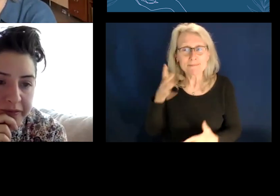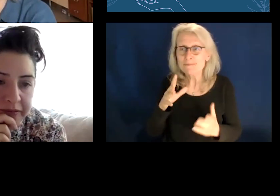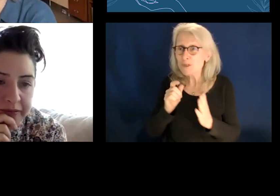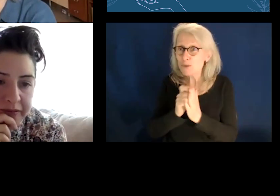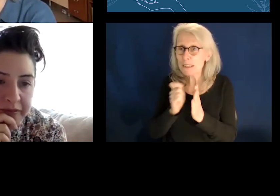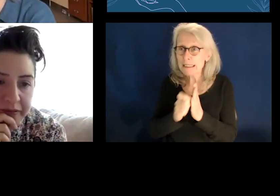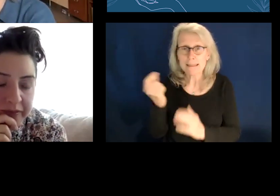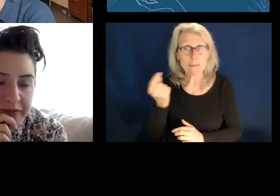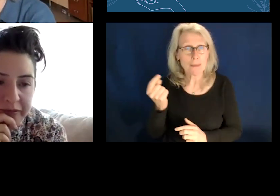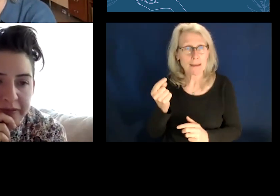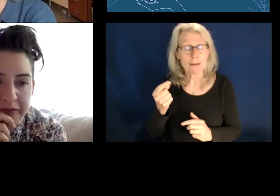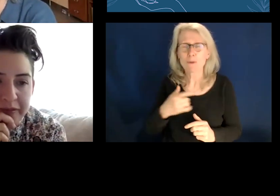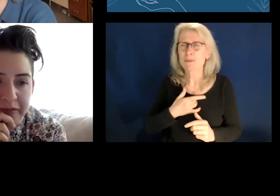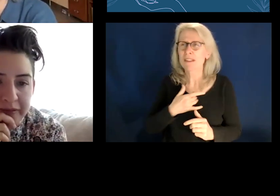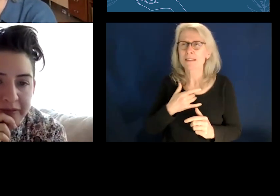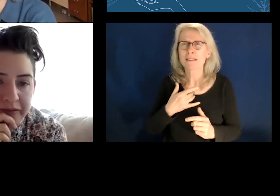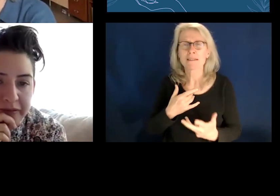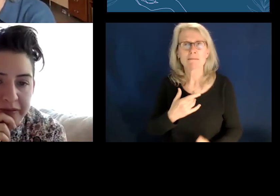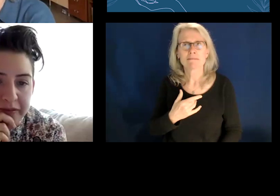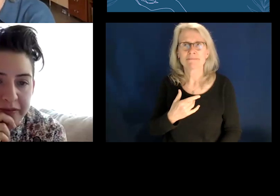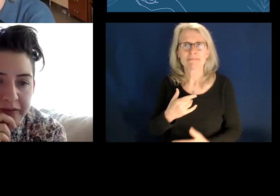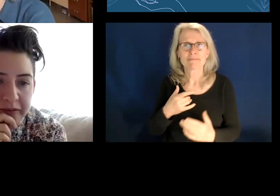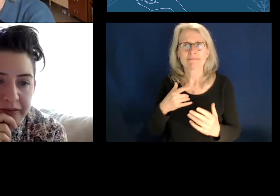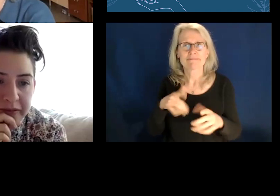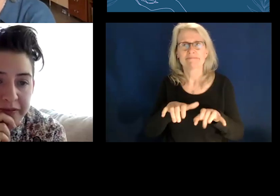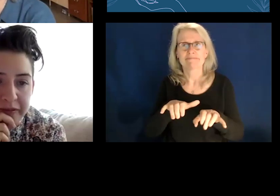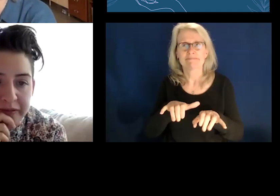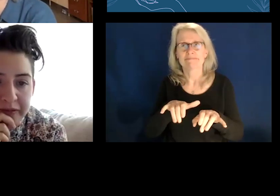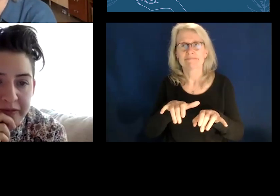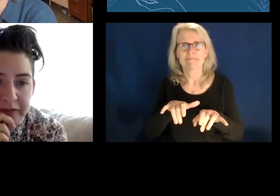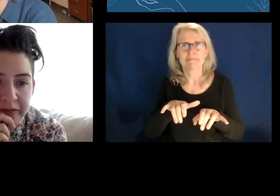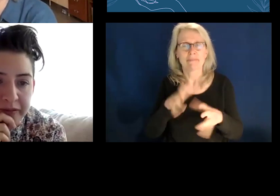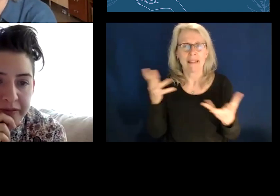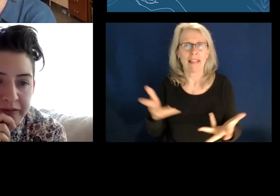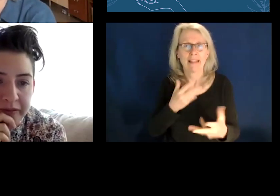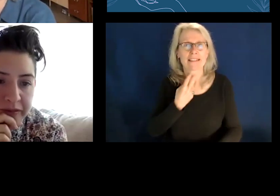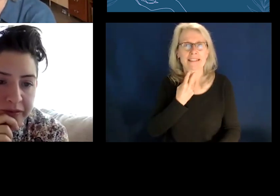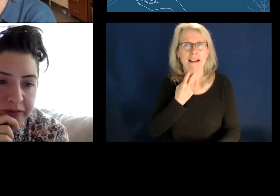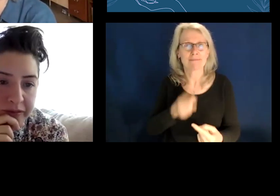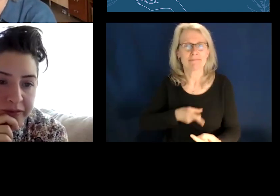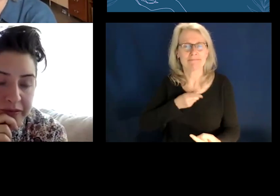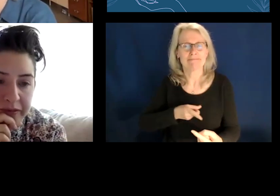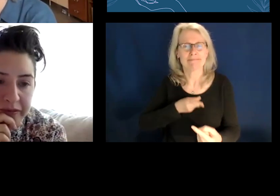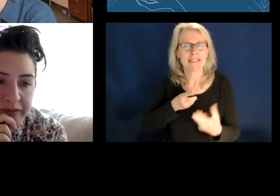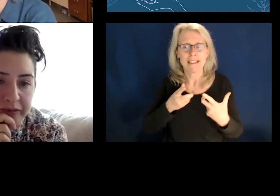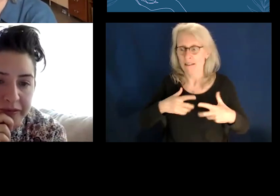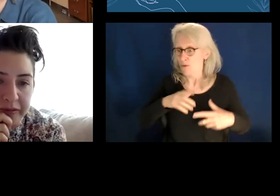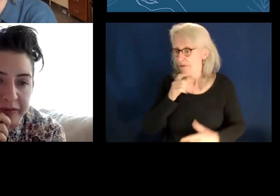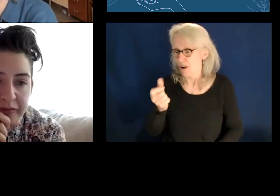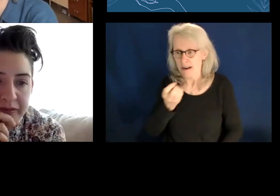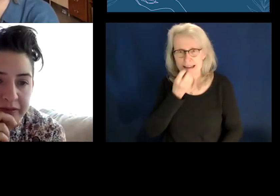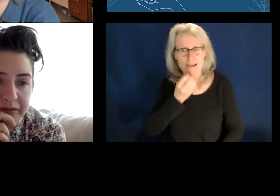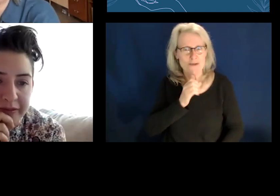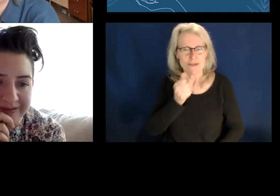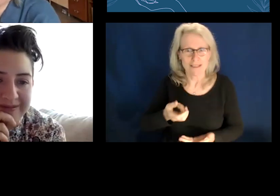just stuck at the page or at the computer and hours go by and you haven't peed and you haven't eaten and you're just like, oh, wait